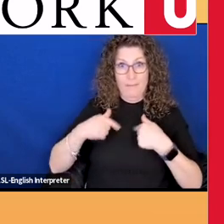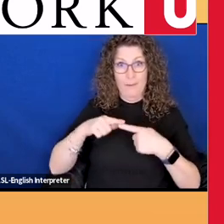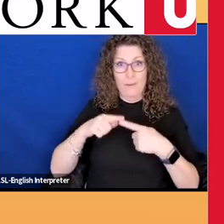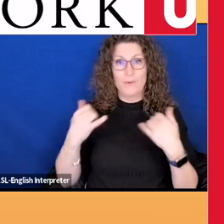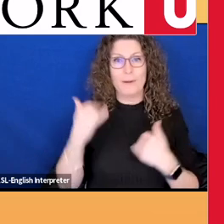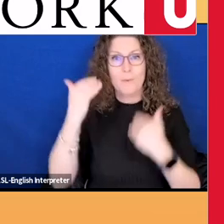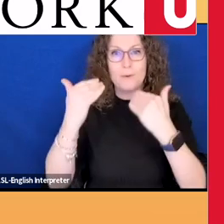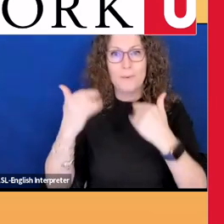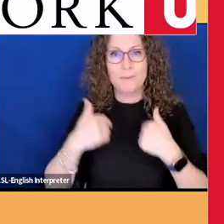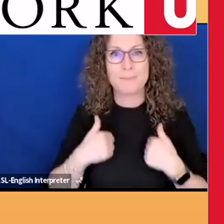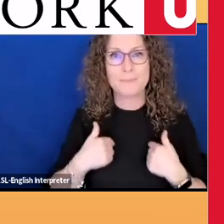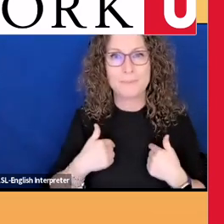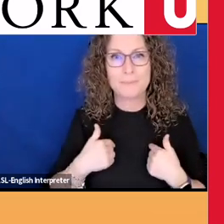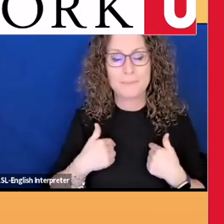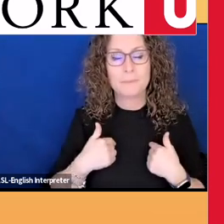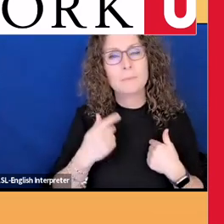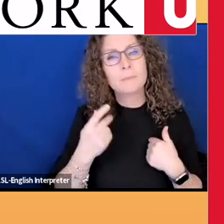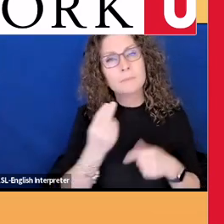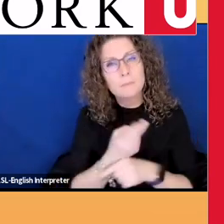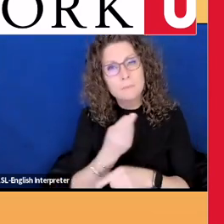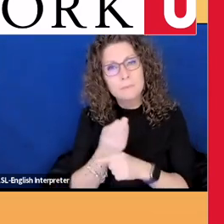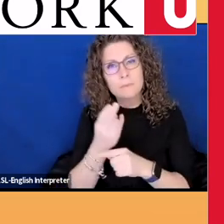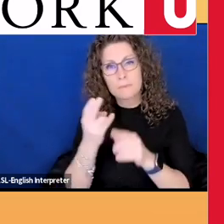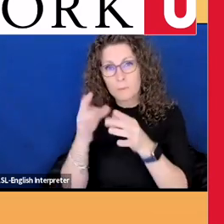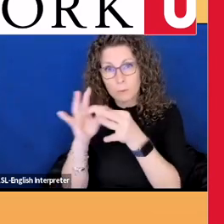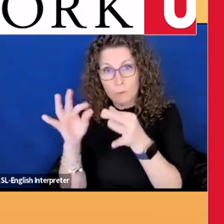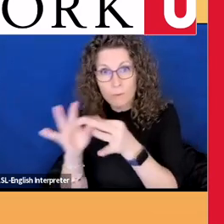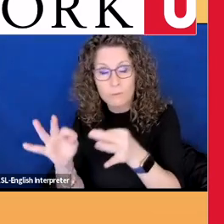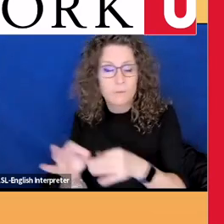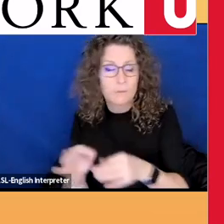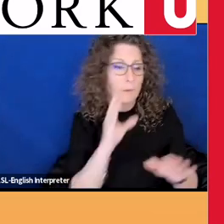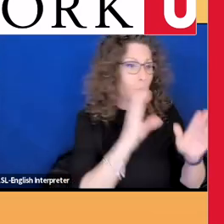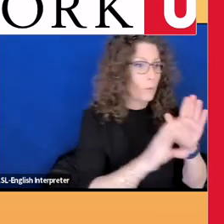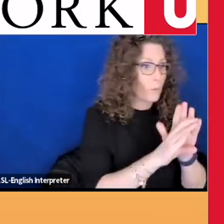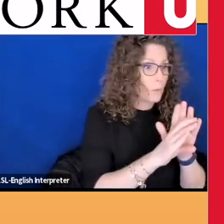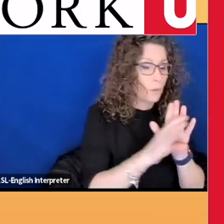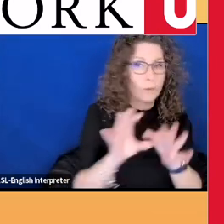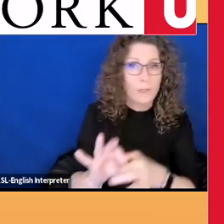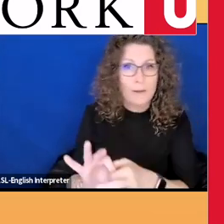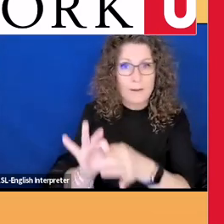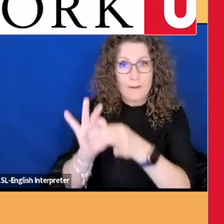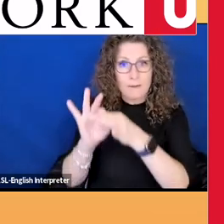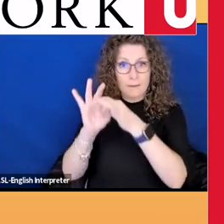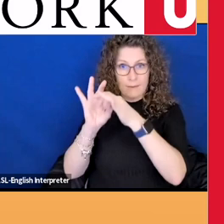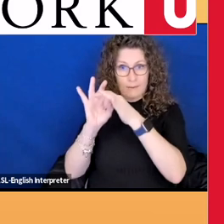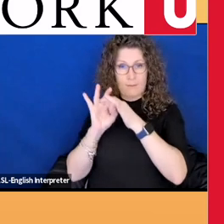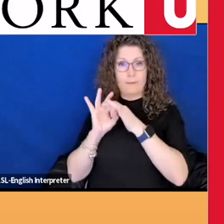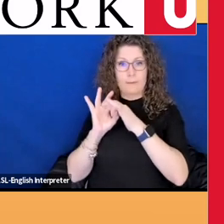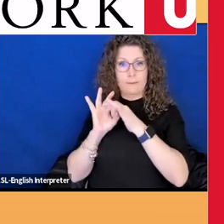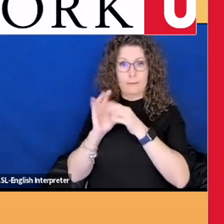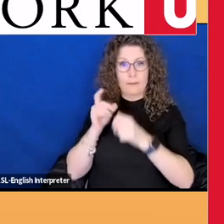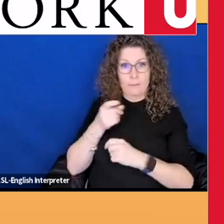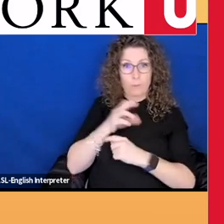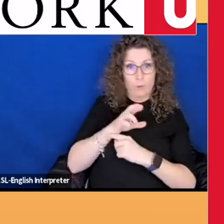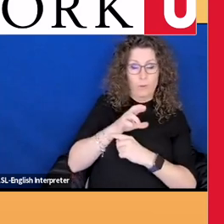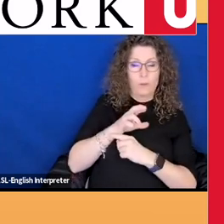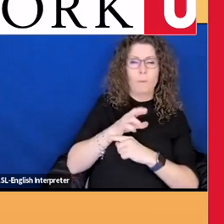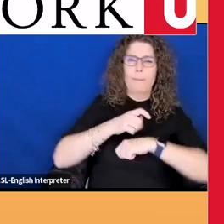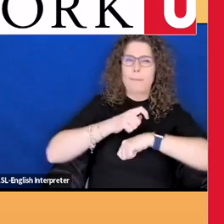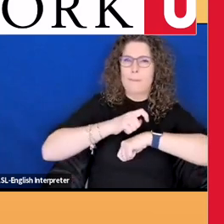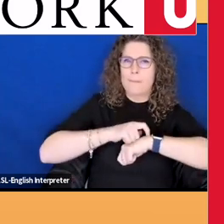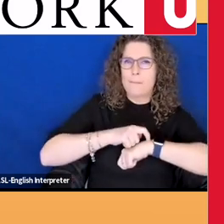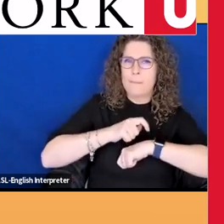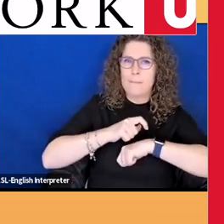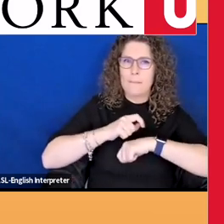my words, you see the image, we are now connected in the distance of place and time, away from each other, yet with each